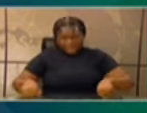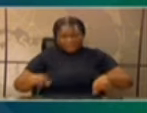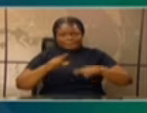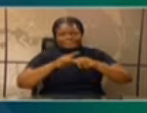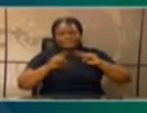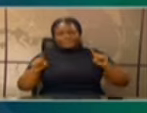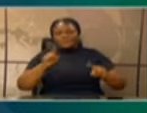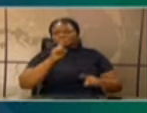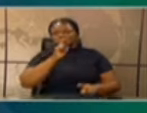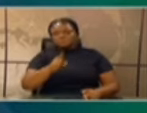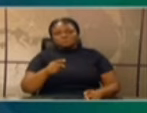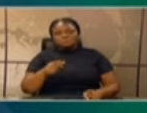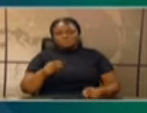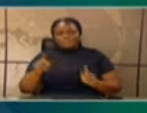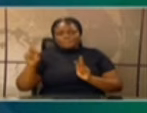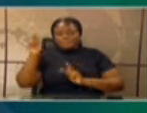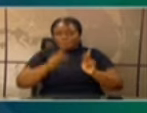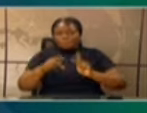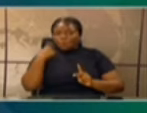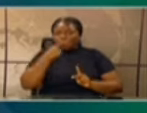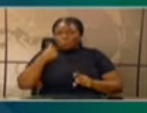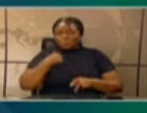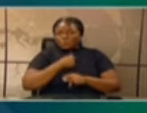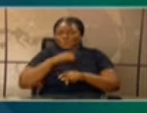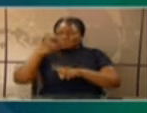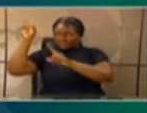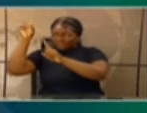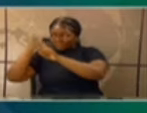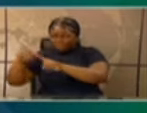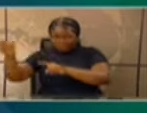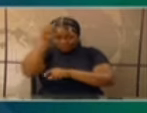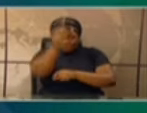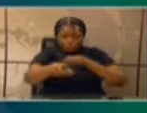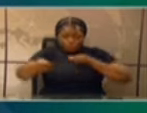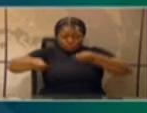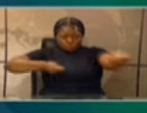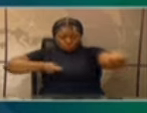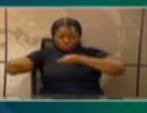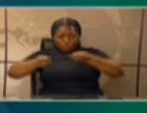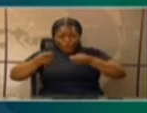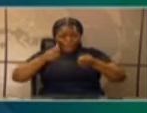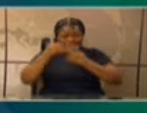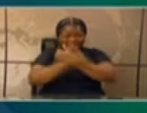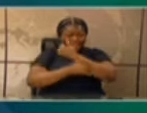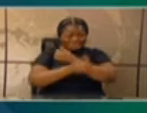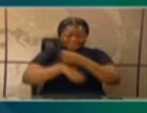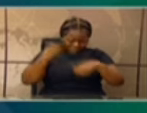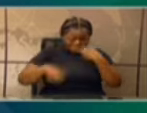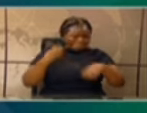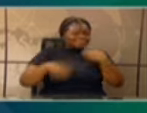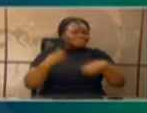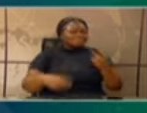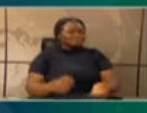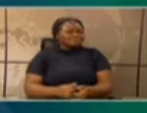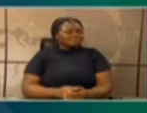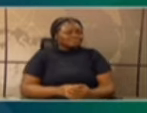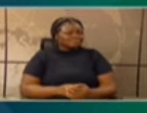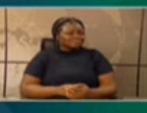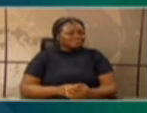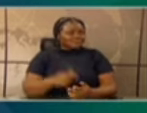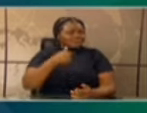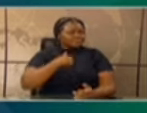say yen safo. Endi ni munti. No, how well so. And I want you to take a